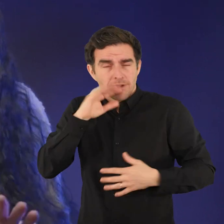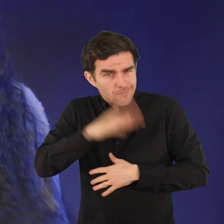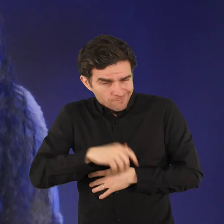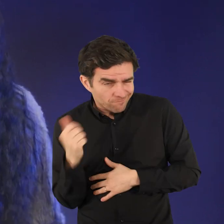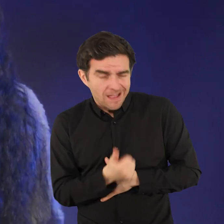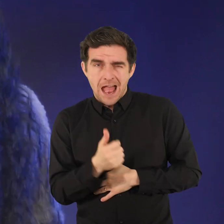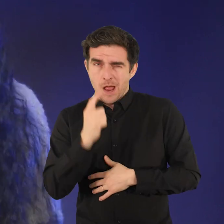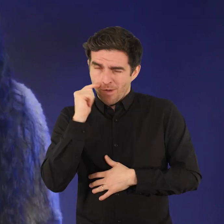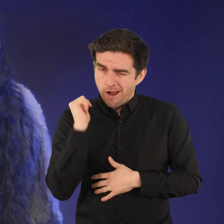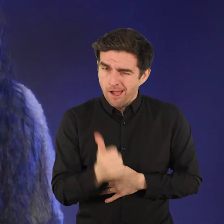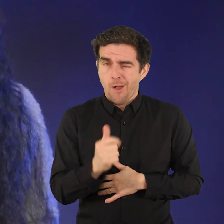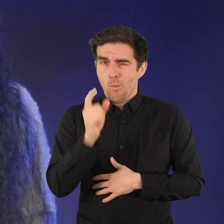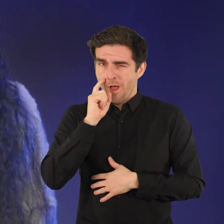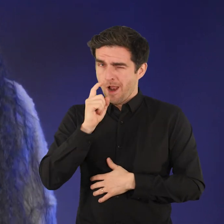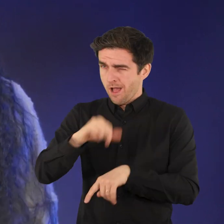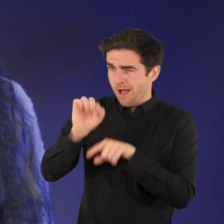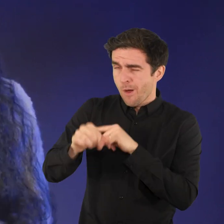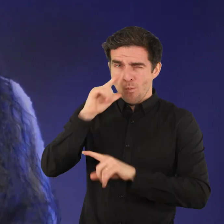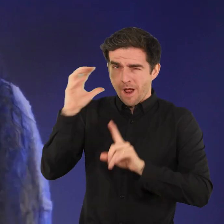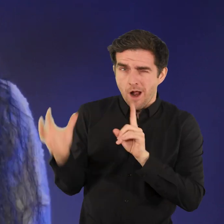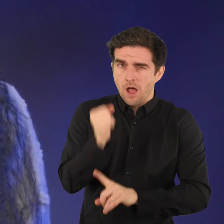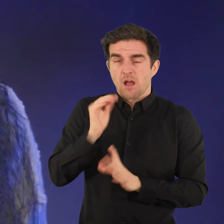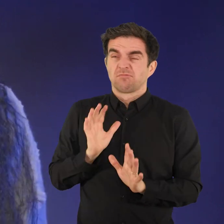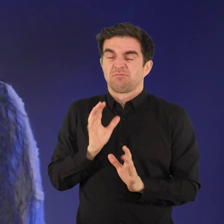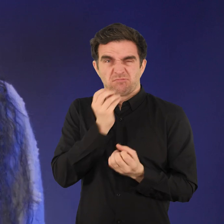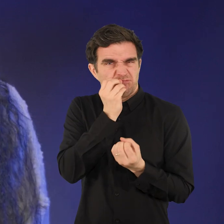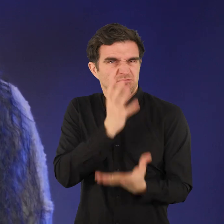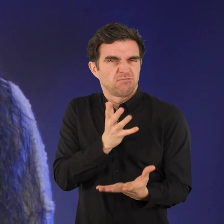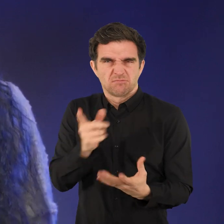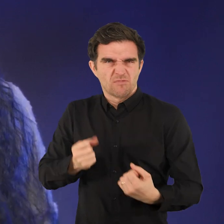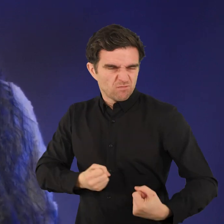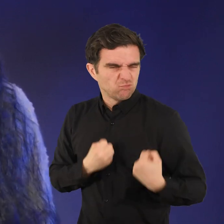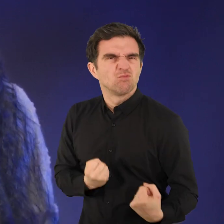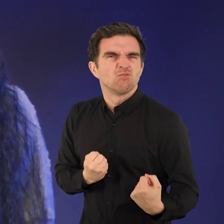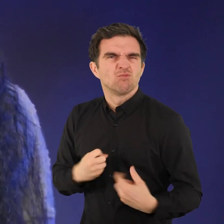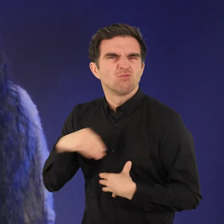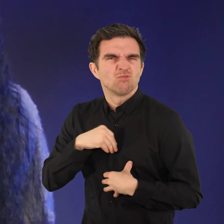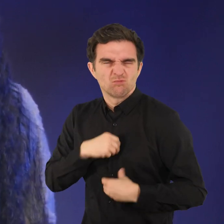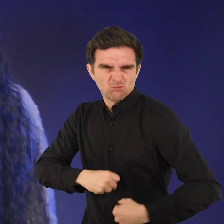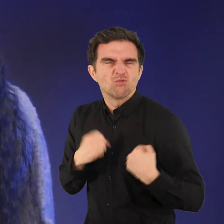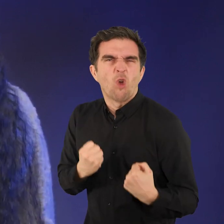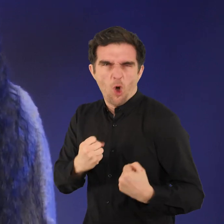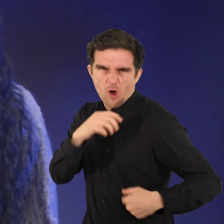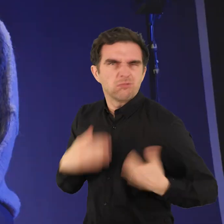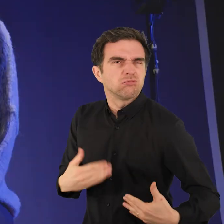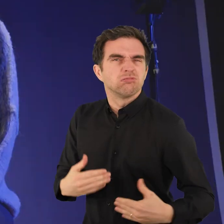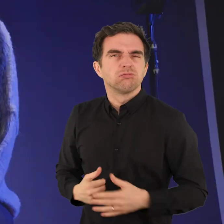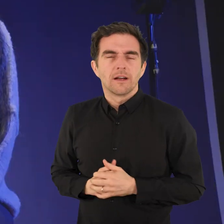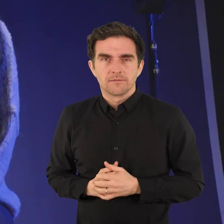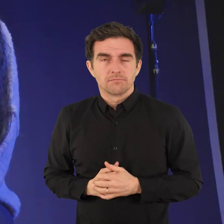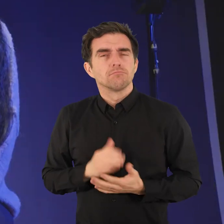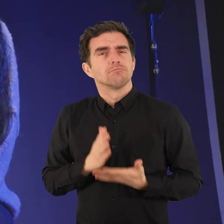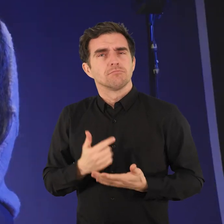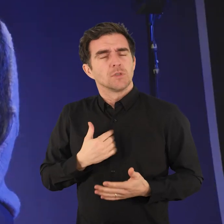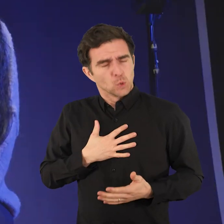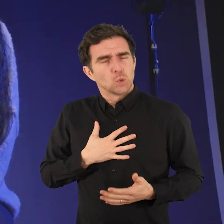going to be fine, don't worry. We'll get the victory. It's incredible. The spirit, the fighting spirit is incredible. The thing